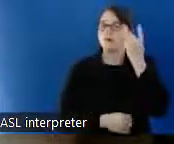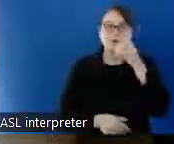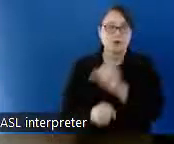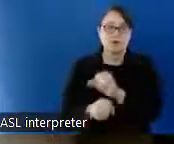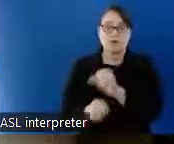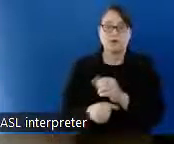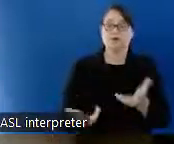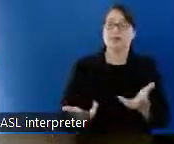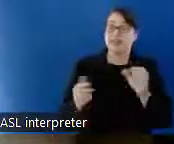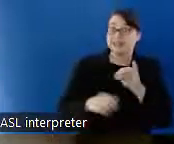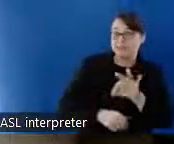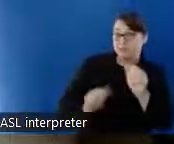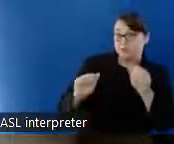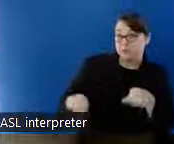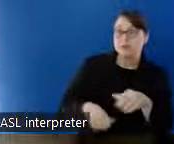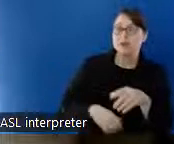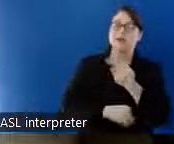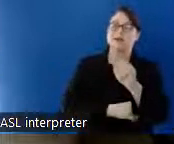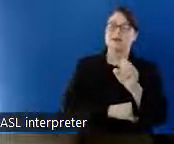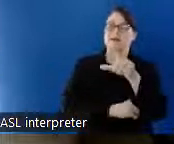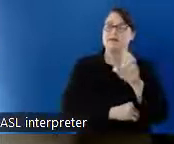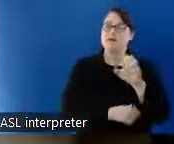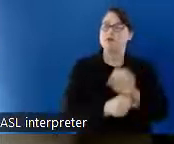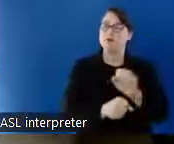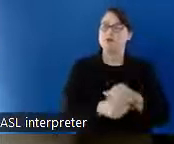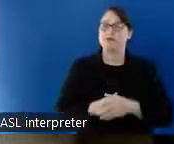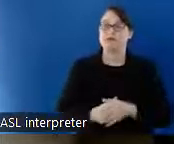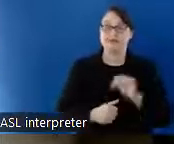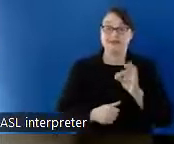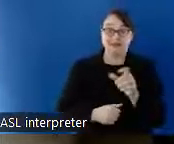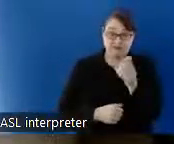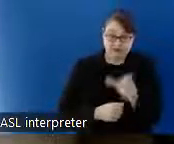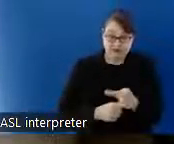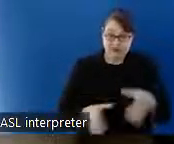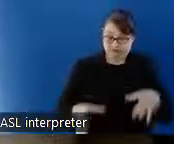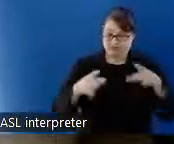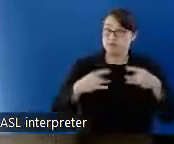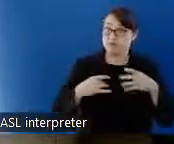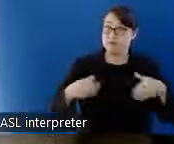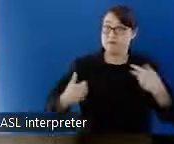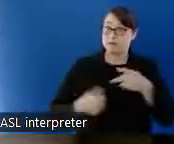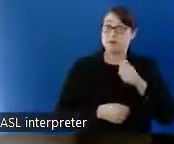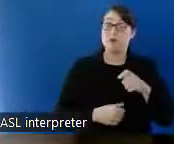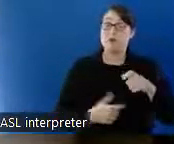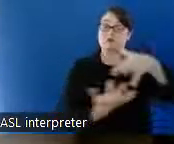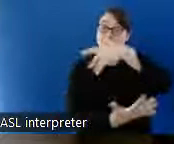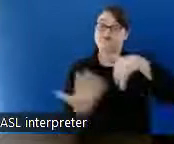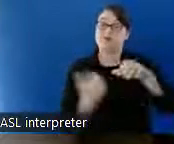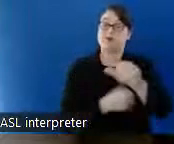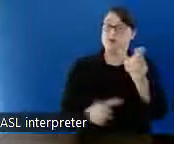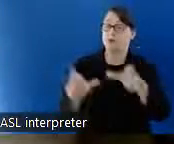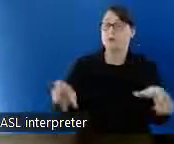possible. If someone with monkeypox is around other people, such as for seeking medical care, they should wear a